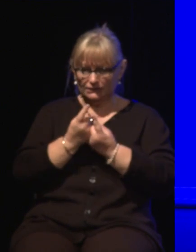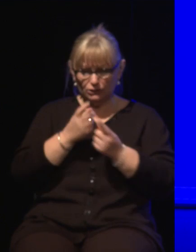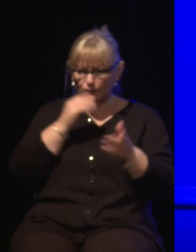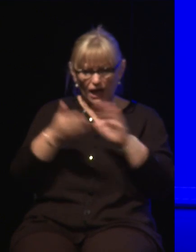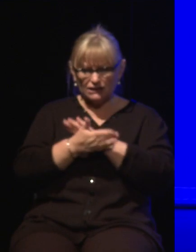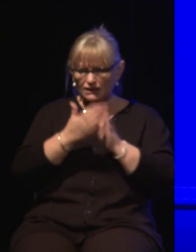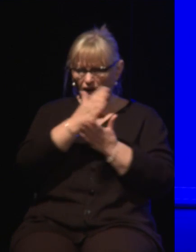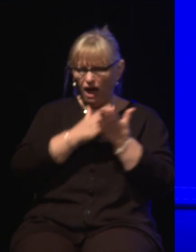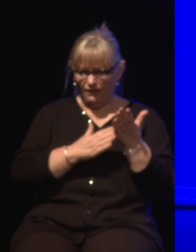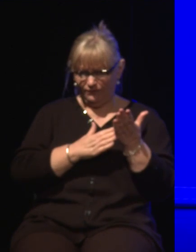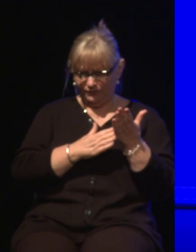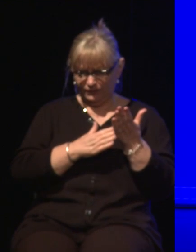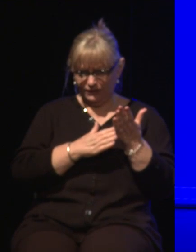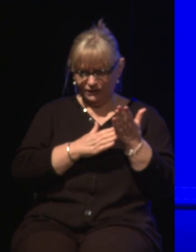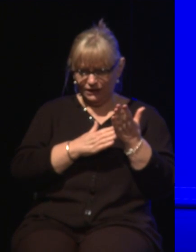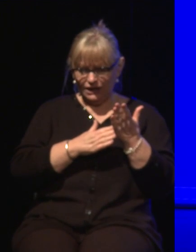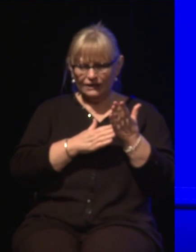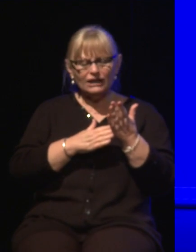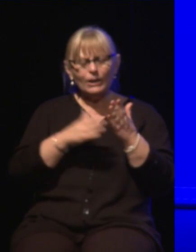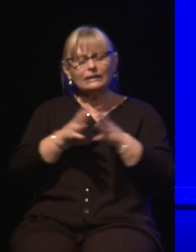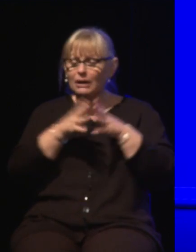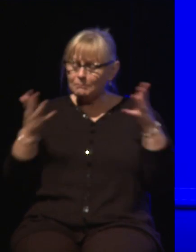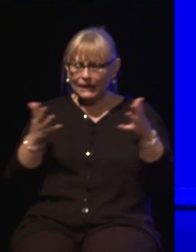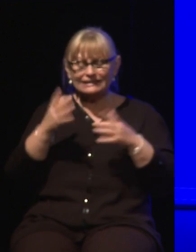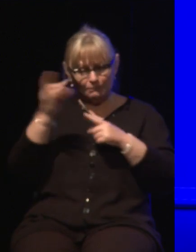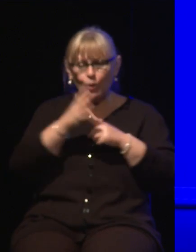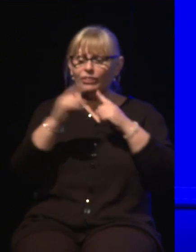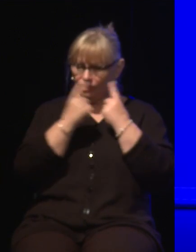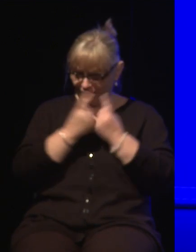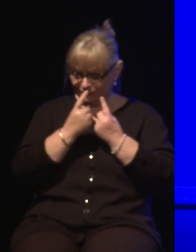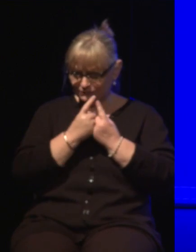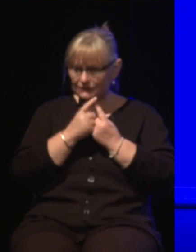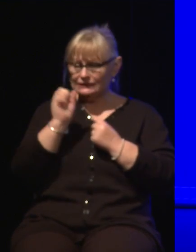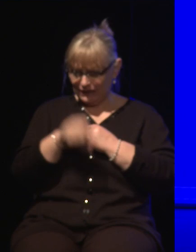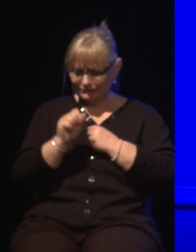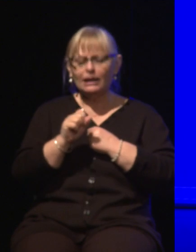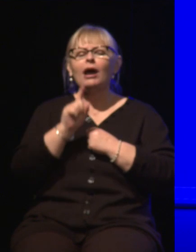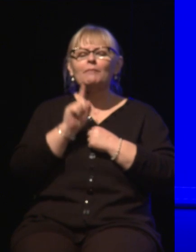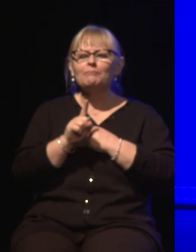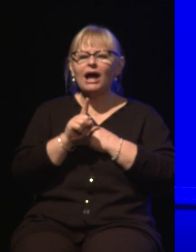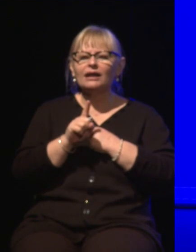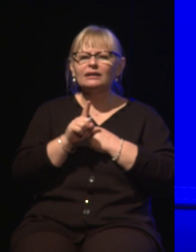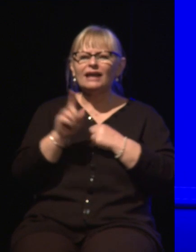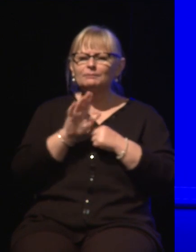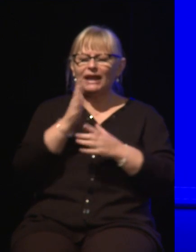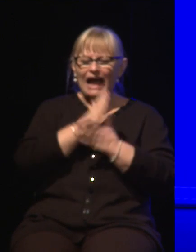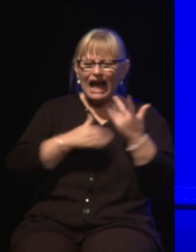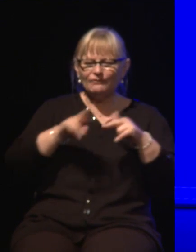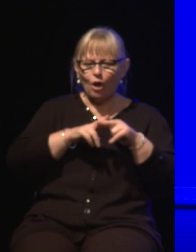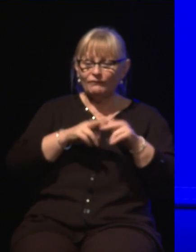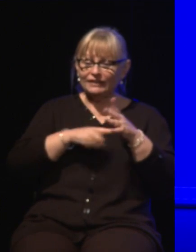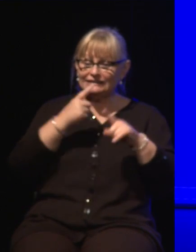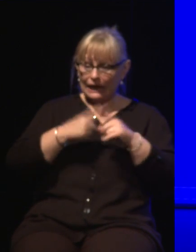the biggest set of items that the government provides. And as a result, they also account for about half of all the taxes we